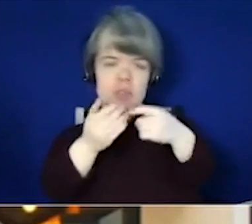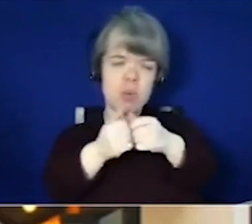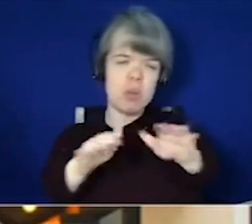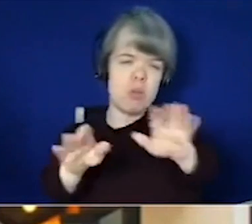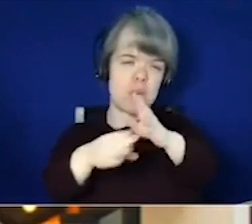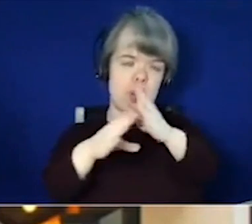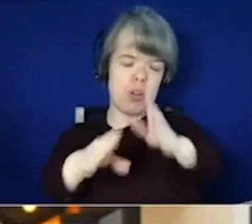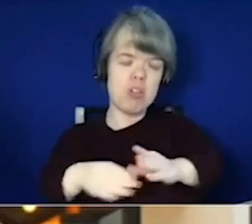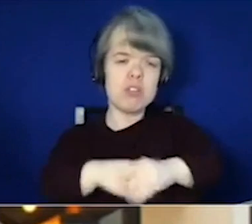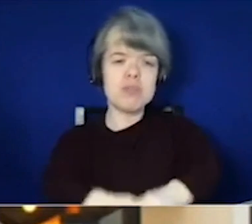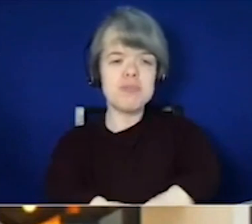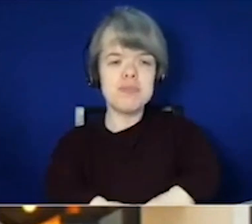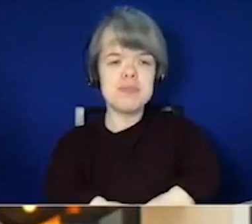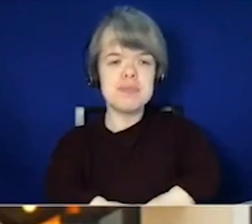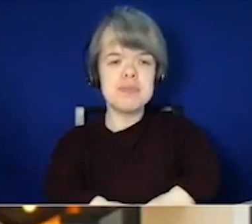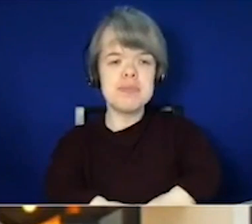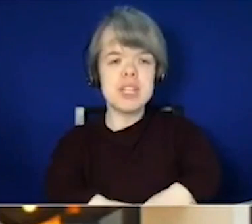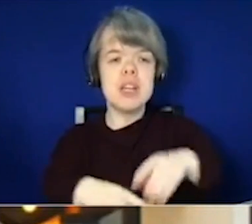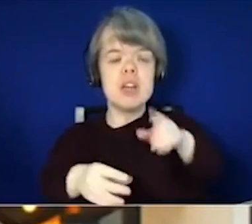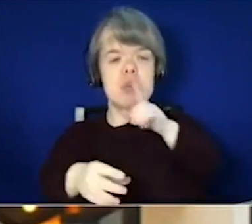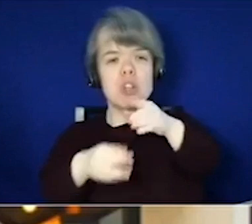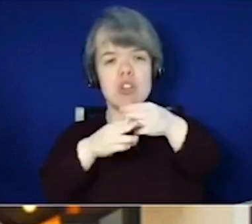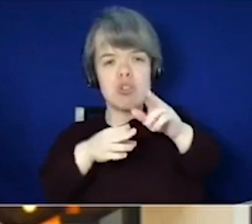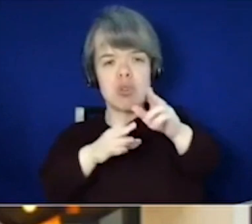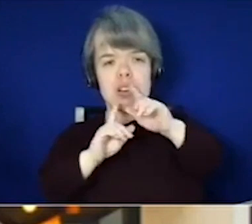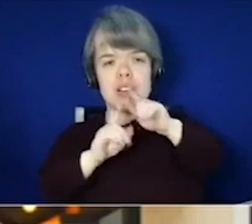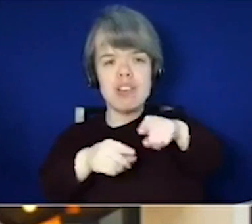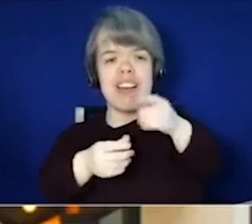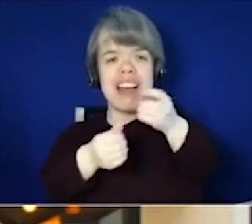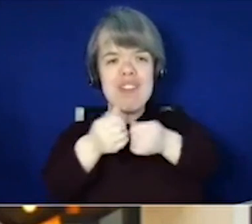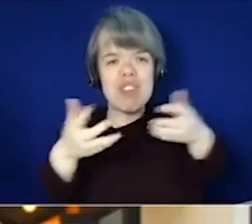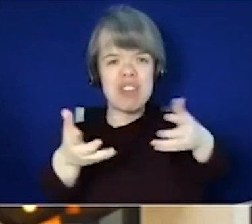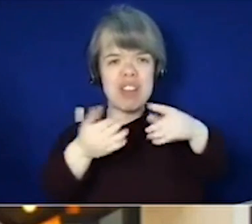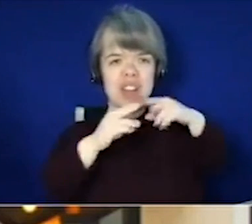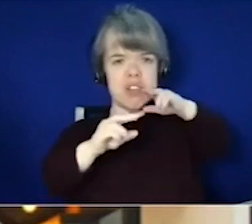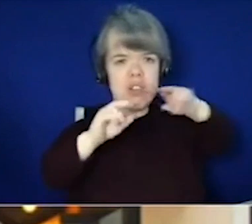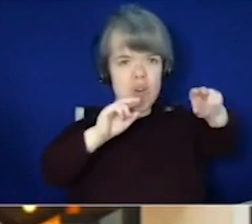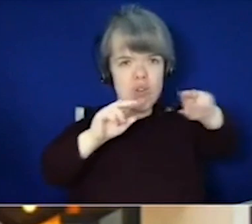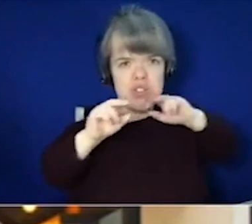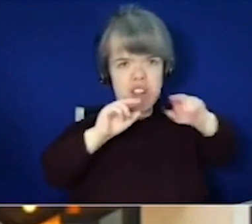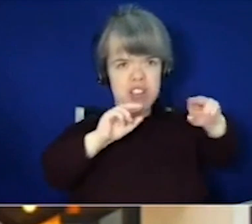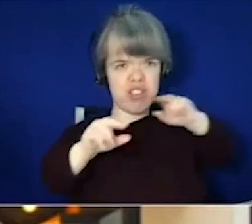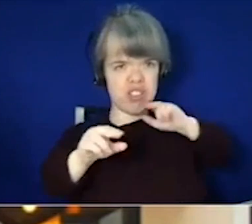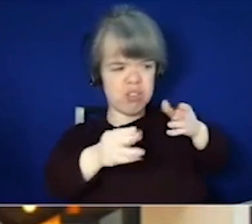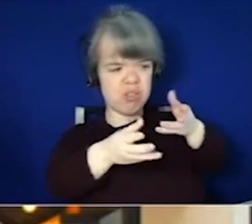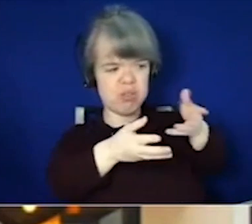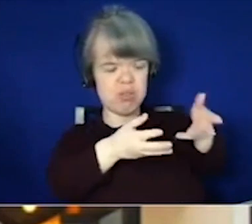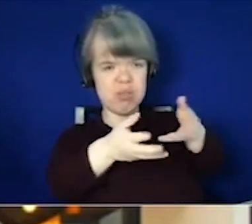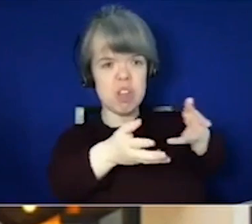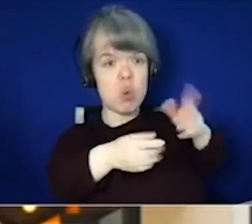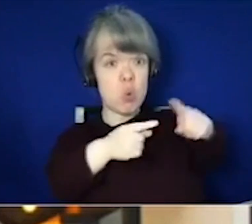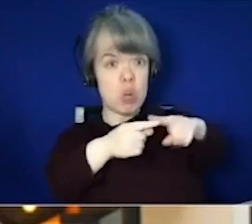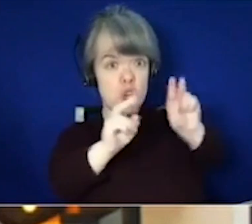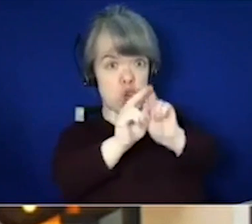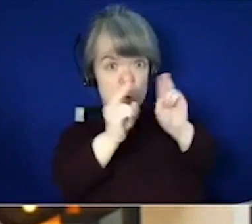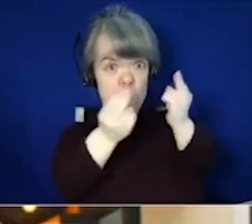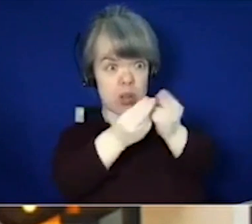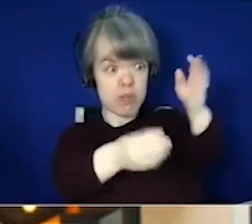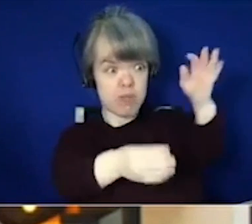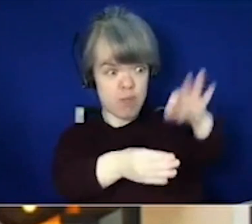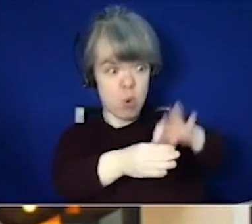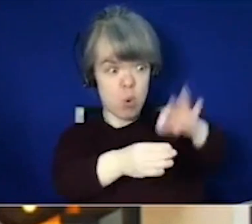one of you. So please help us. We depend on you as leaders, and we depend on your courage like we have for the